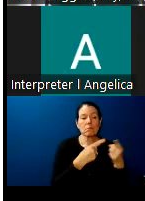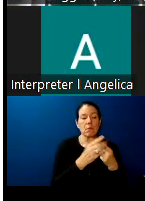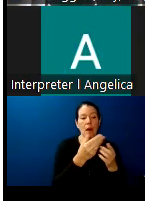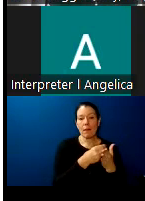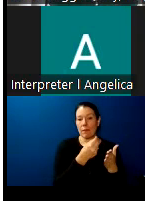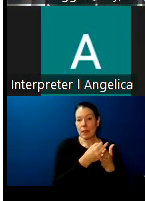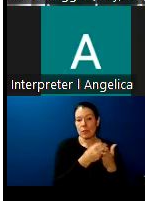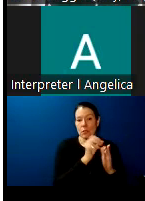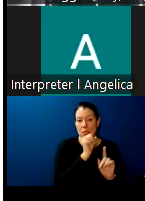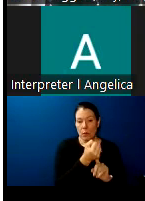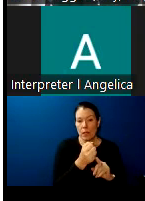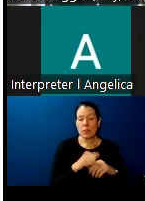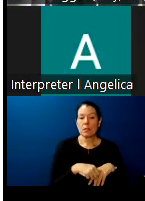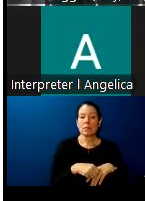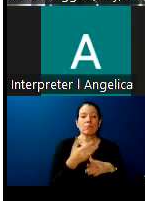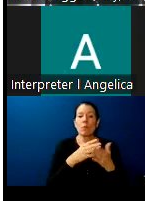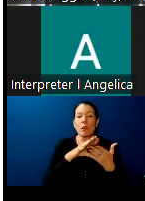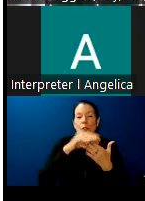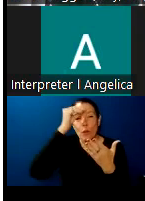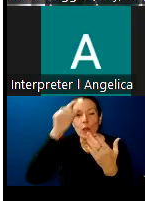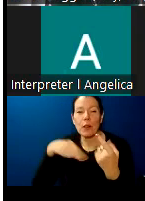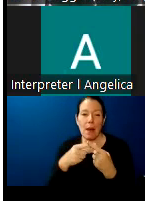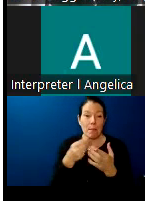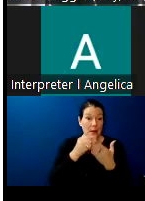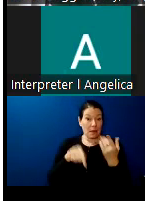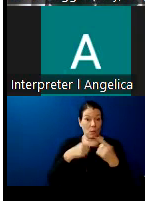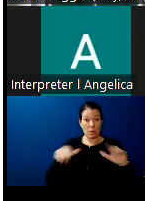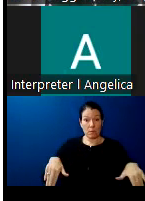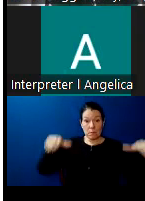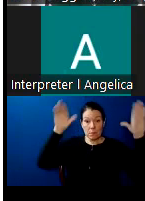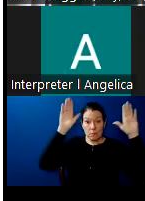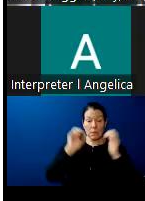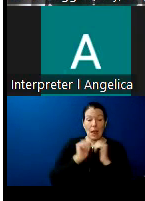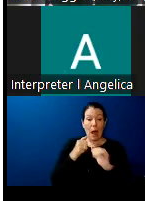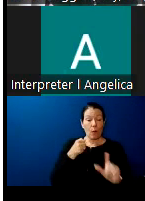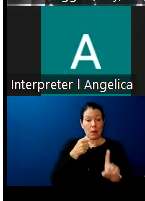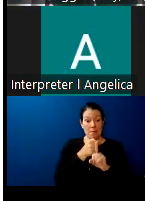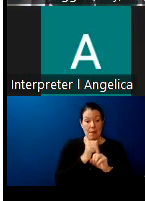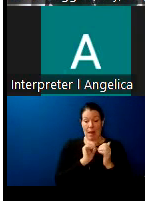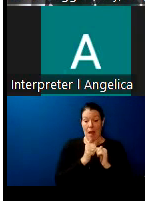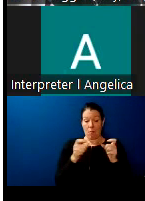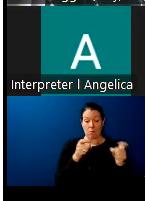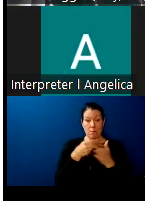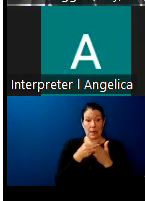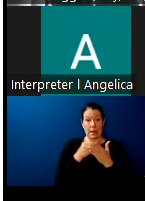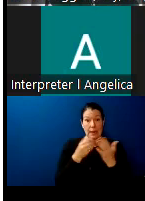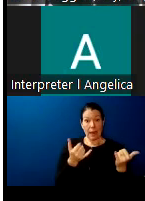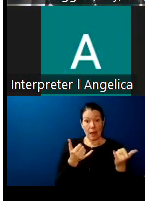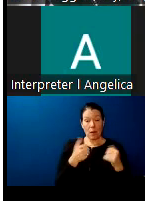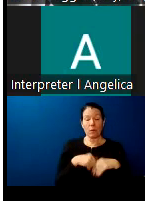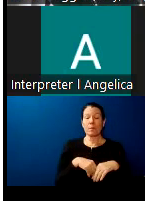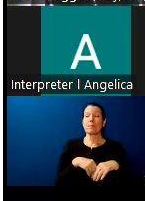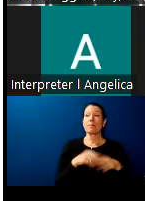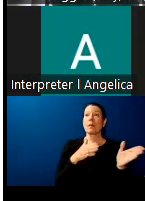situation. What did you learn about money growing up, and how does that impact how you manage money now? When have